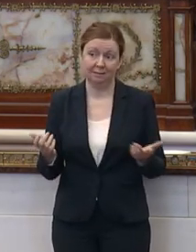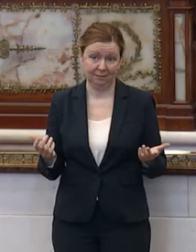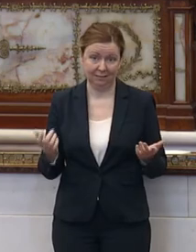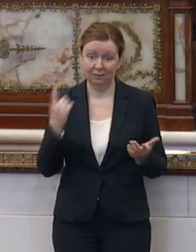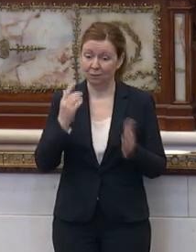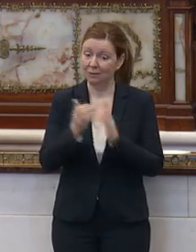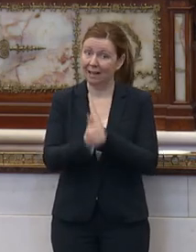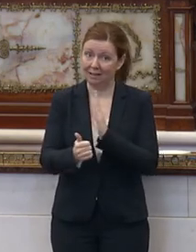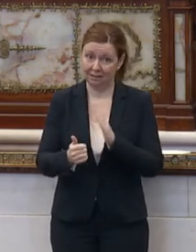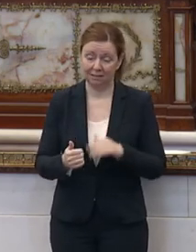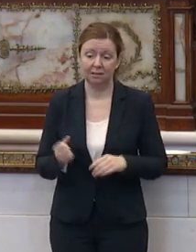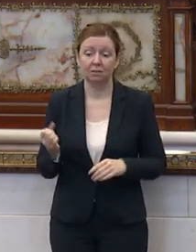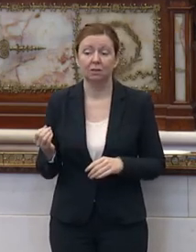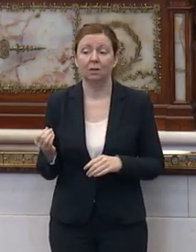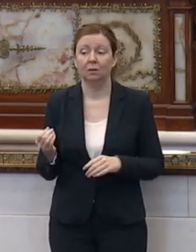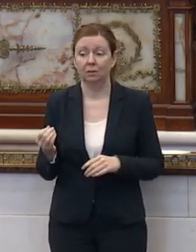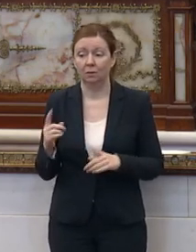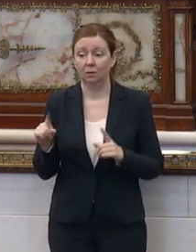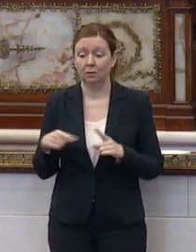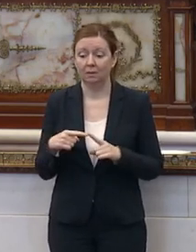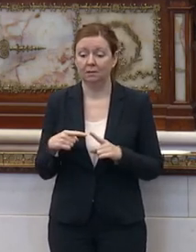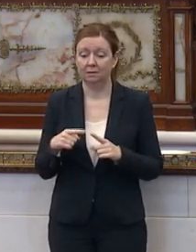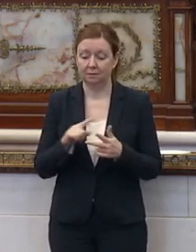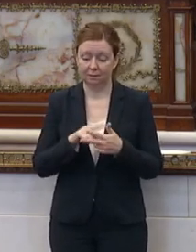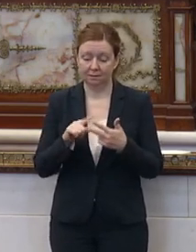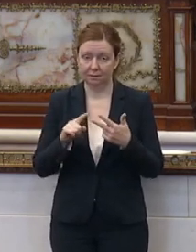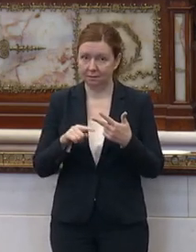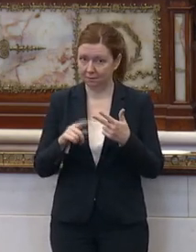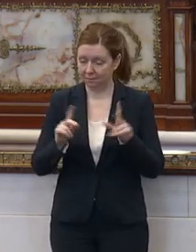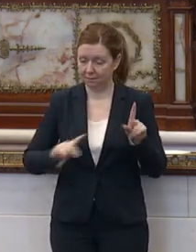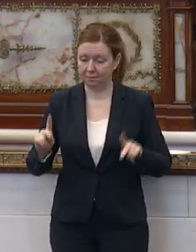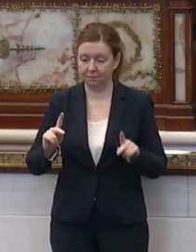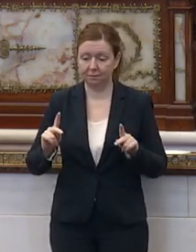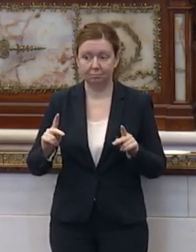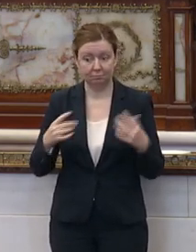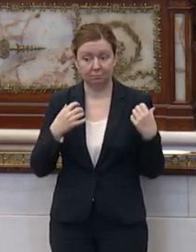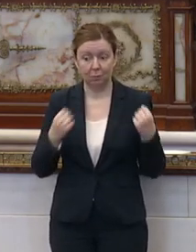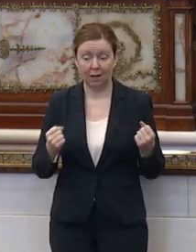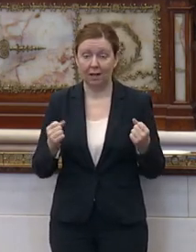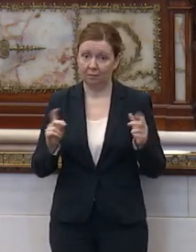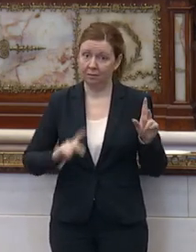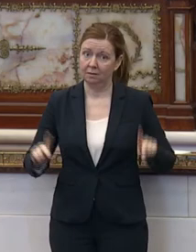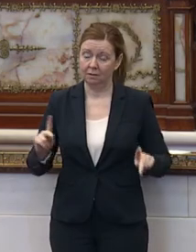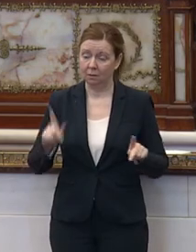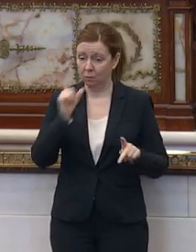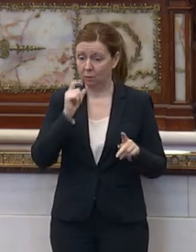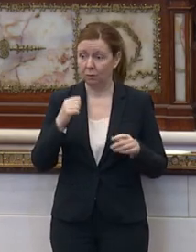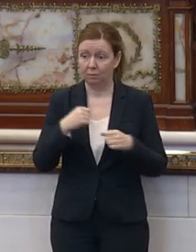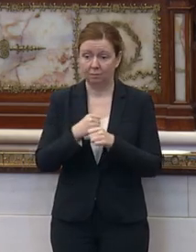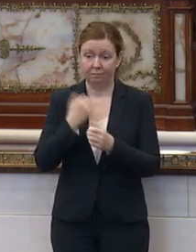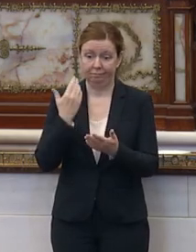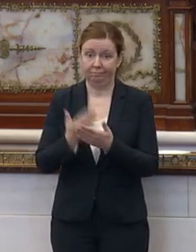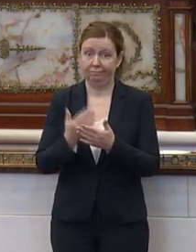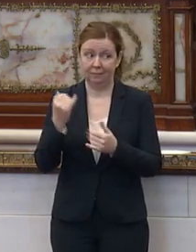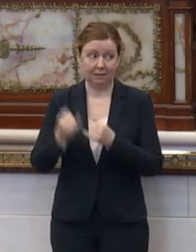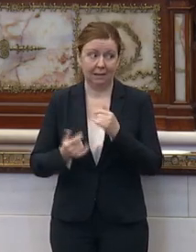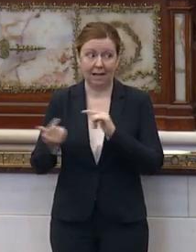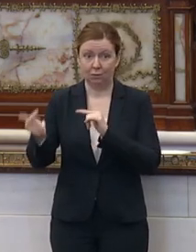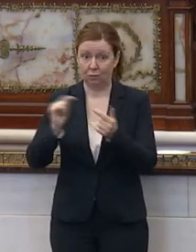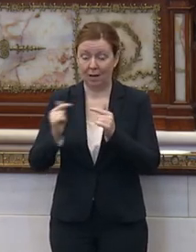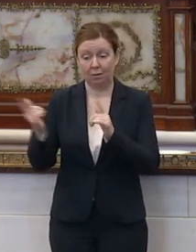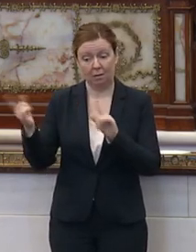for talent. And so when these three individuals, brave individuals who have made it to this last round, come